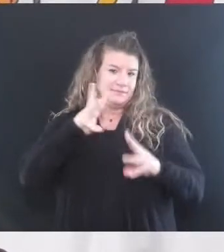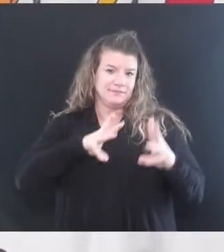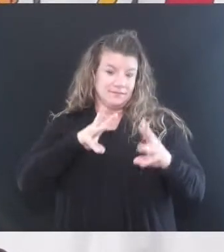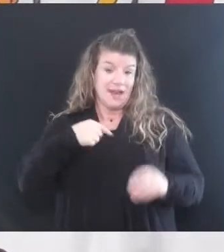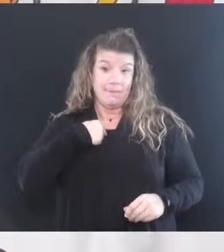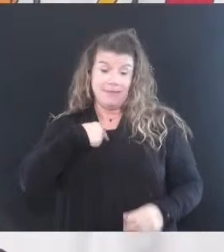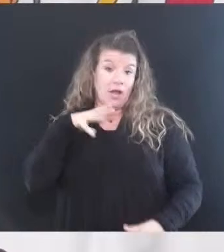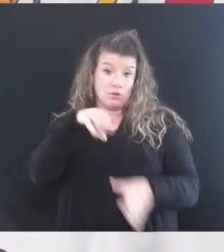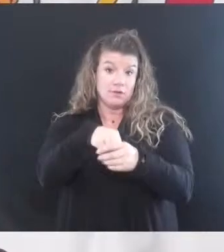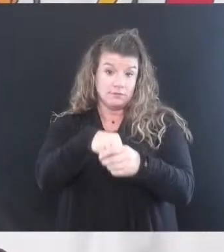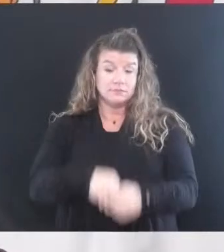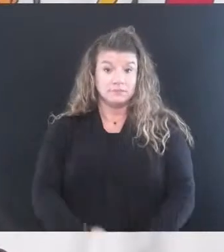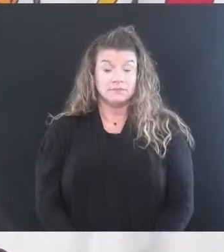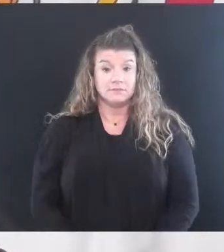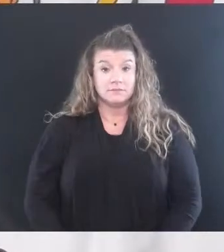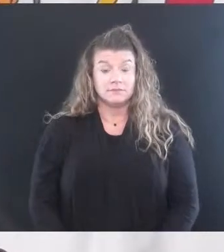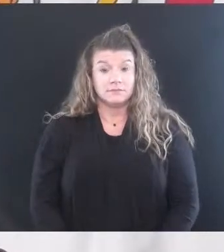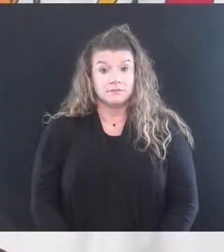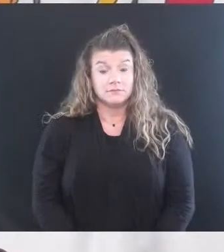included.